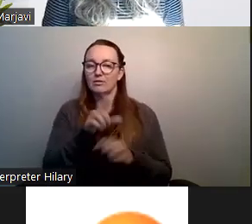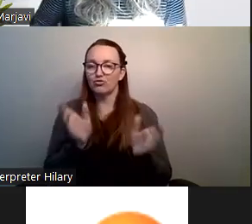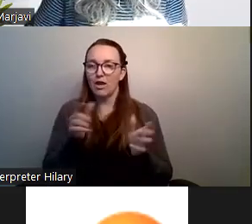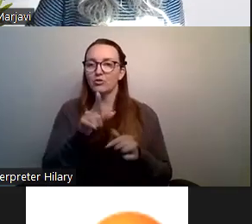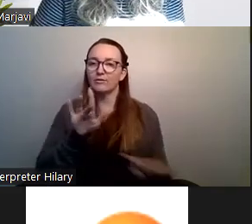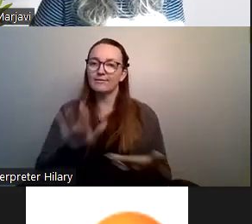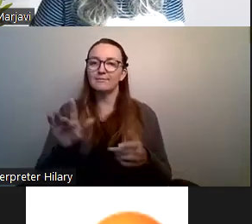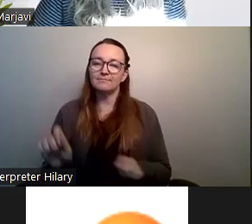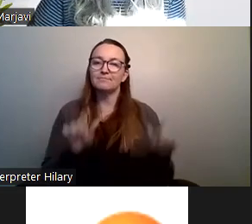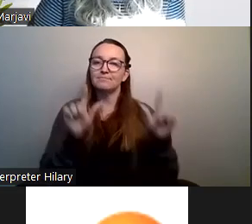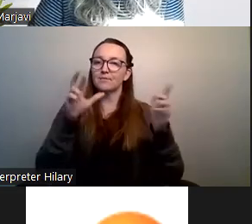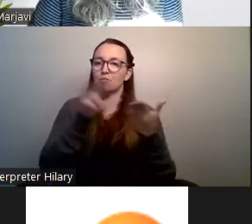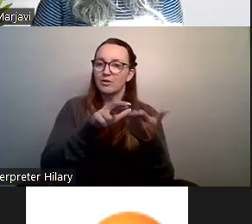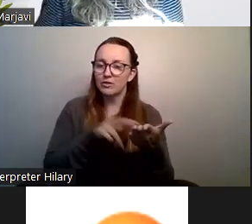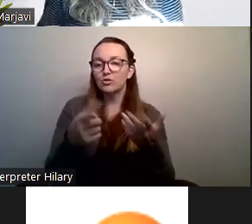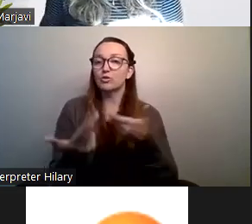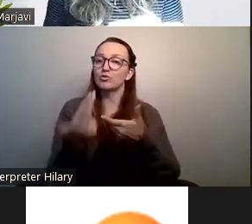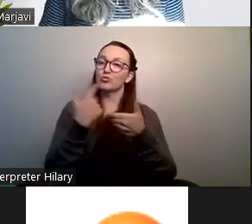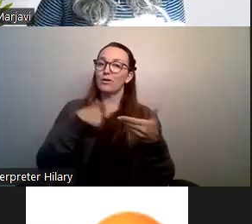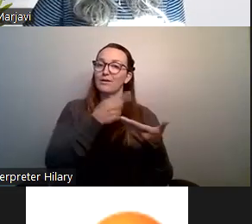open that registration and join us next week.